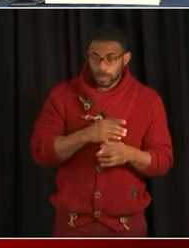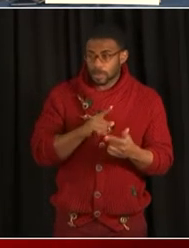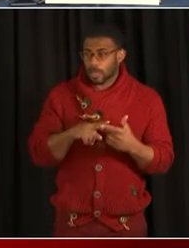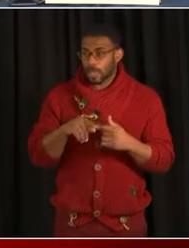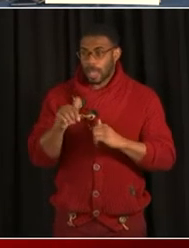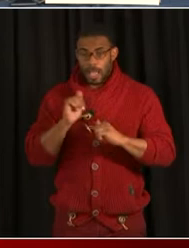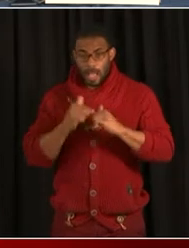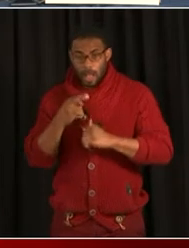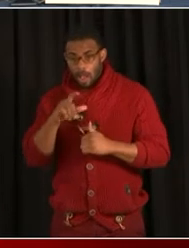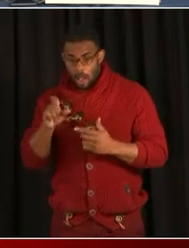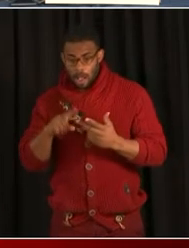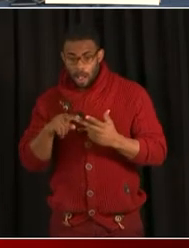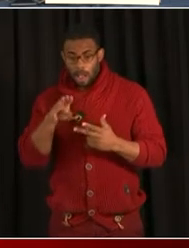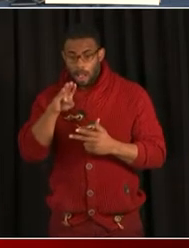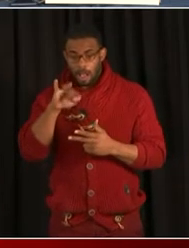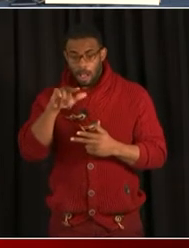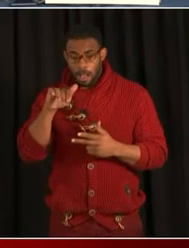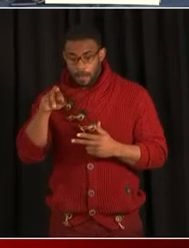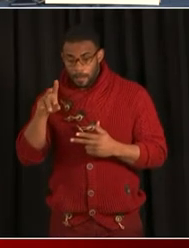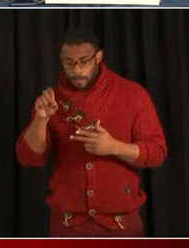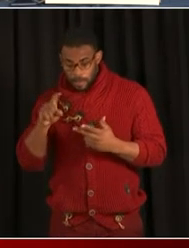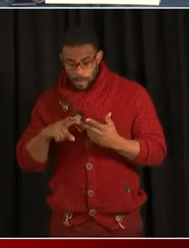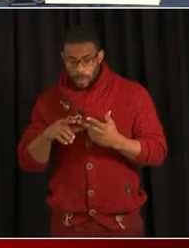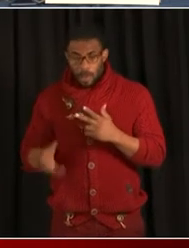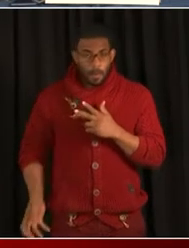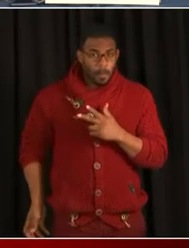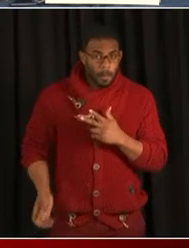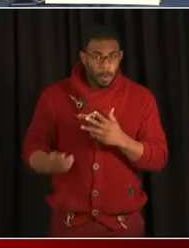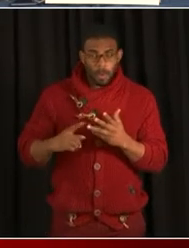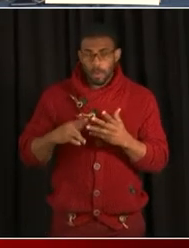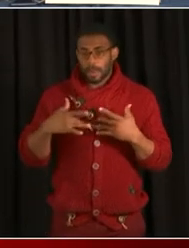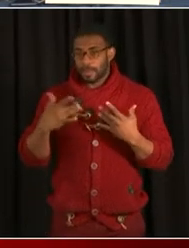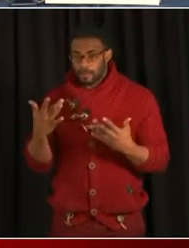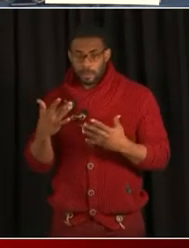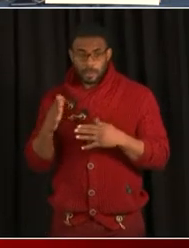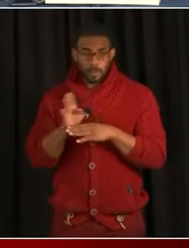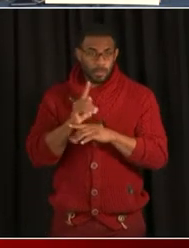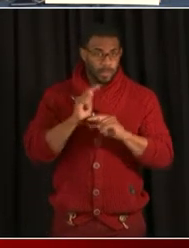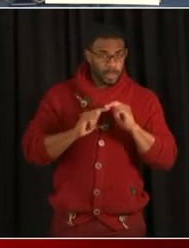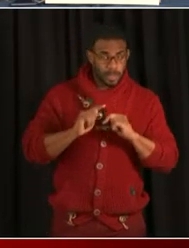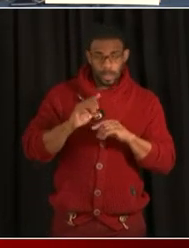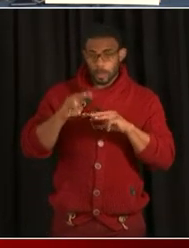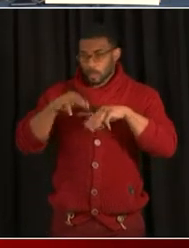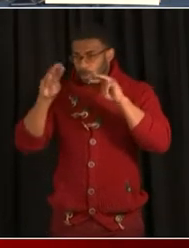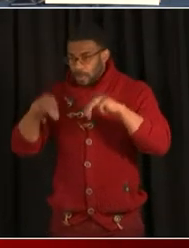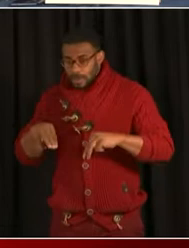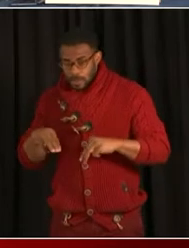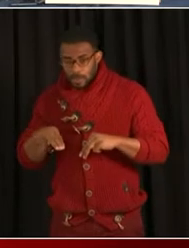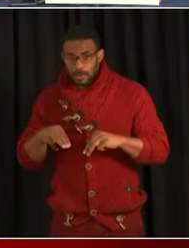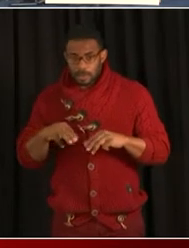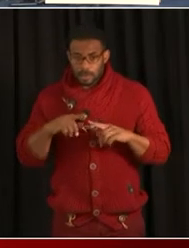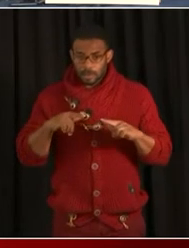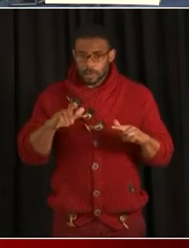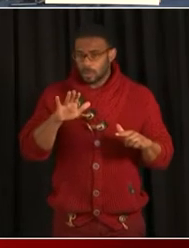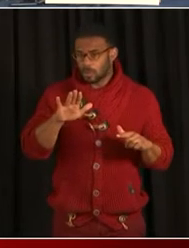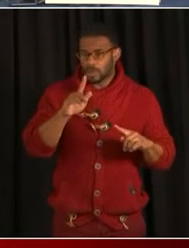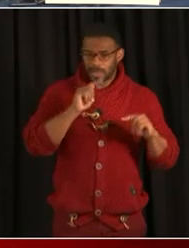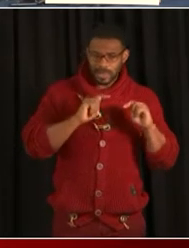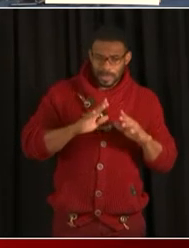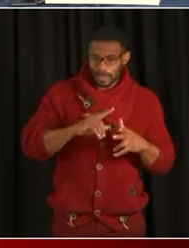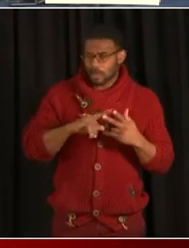venues, concert halls, billiards, bowling alleys, event venues, movie theaters, museums,